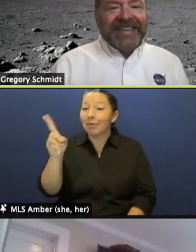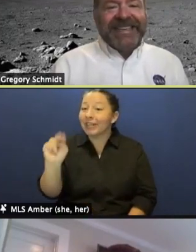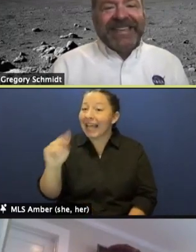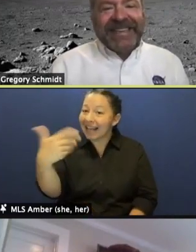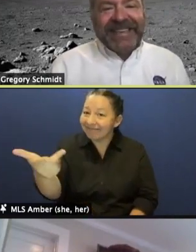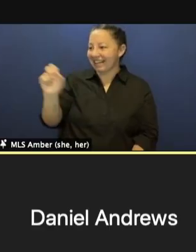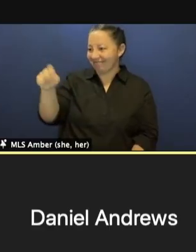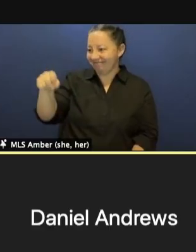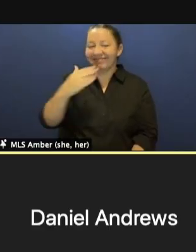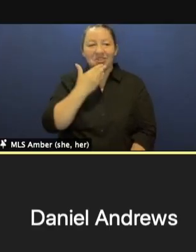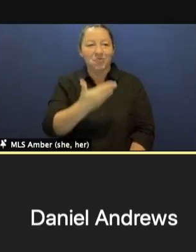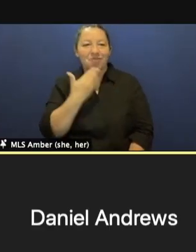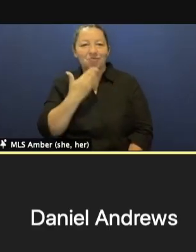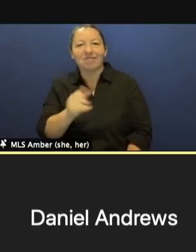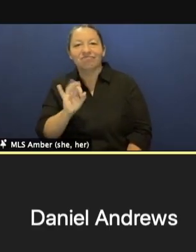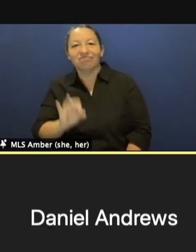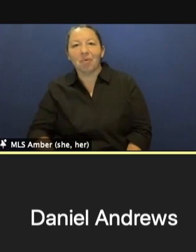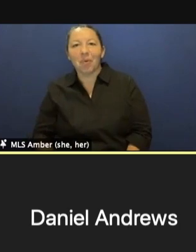away.